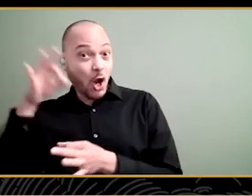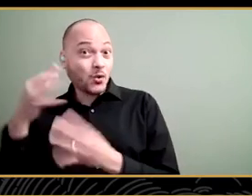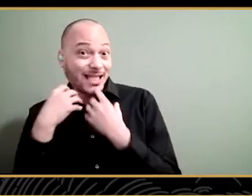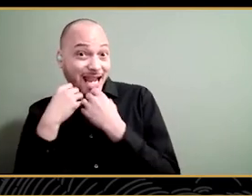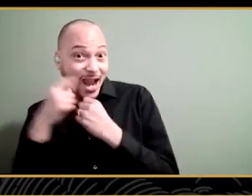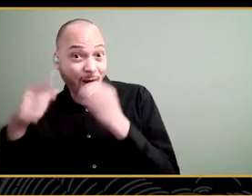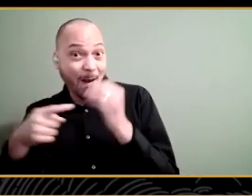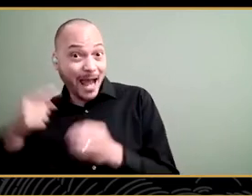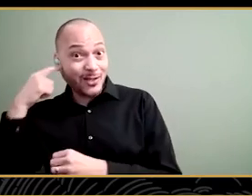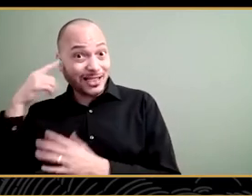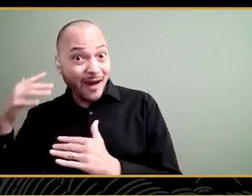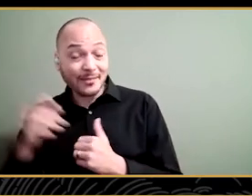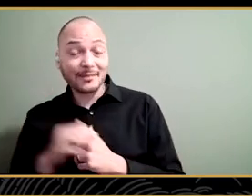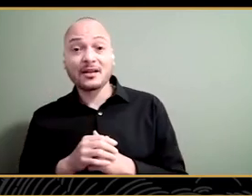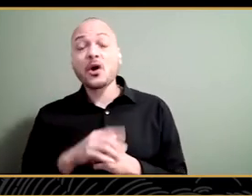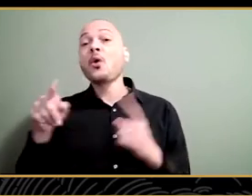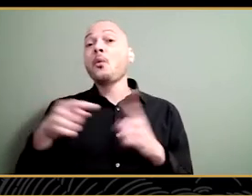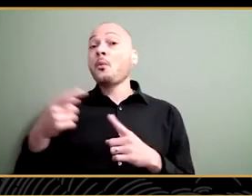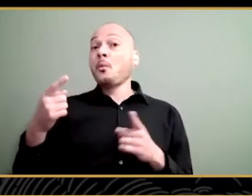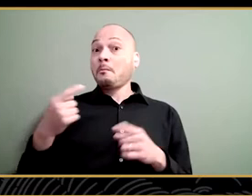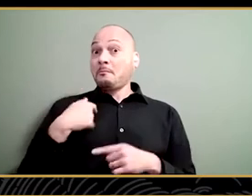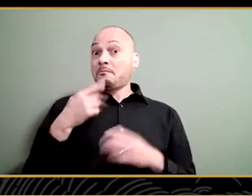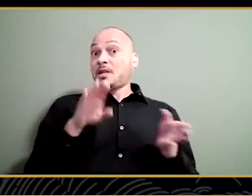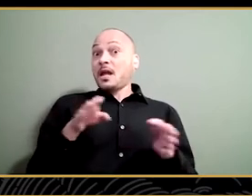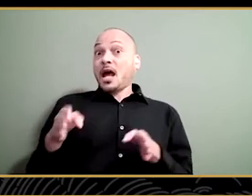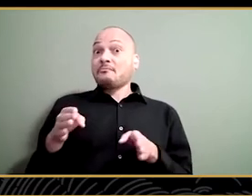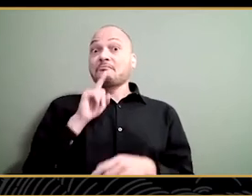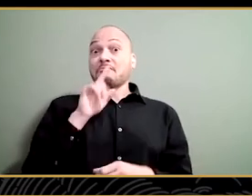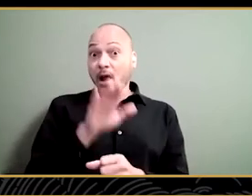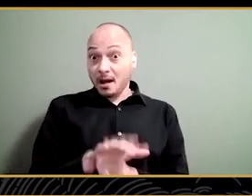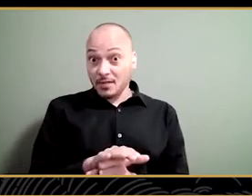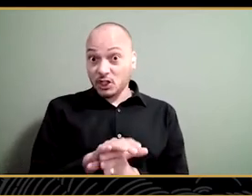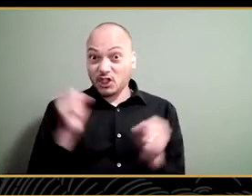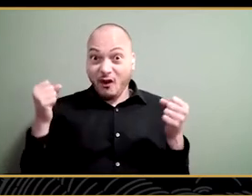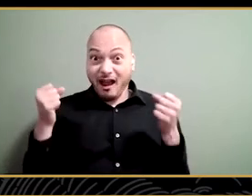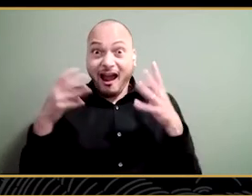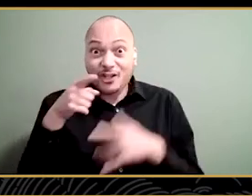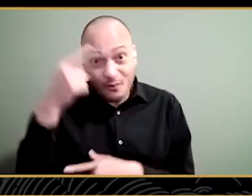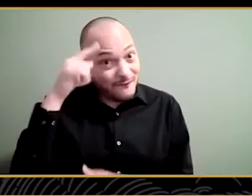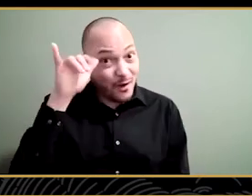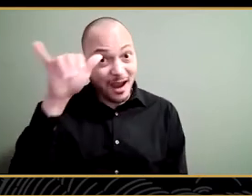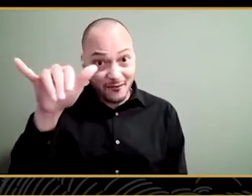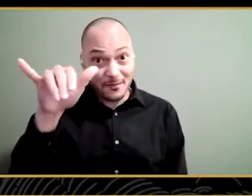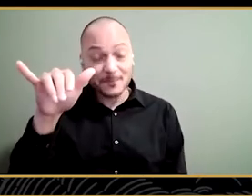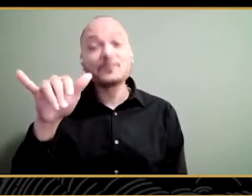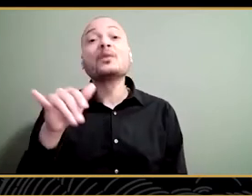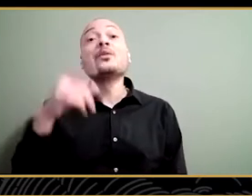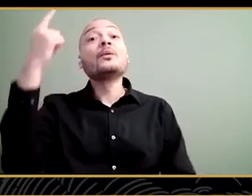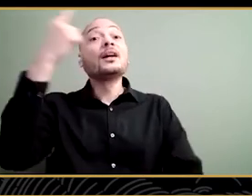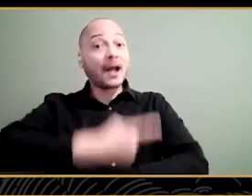sound. When I die, I promise to haunt you forever. One day,